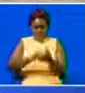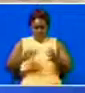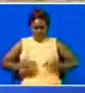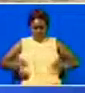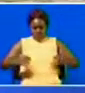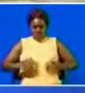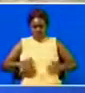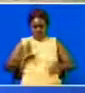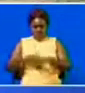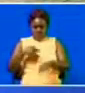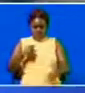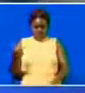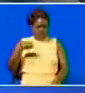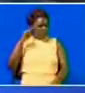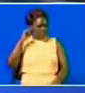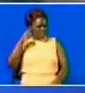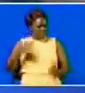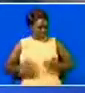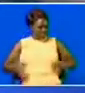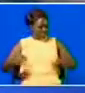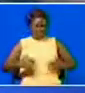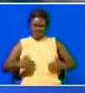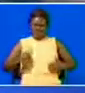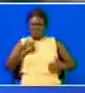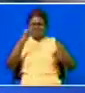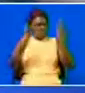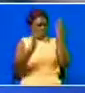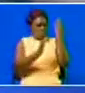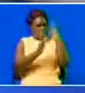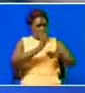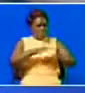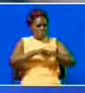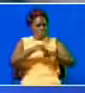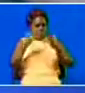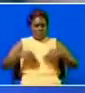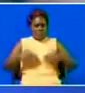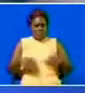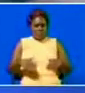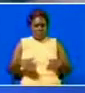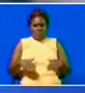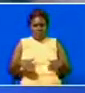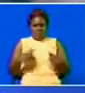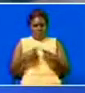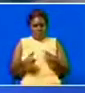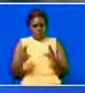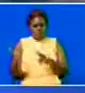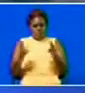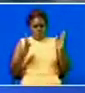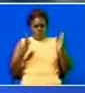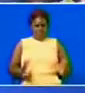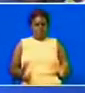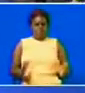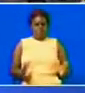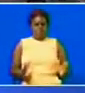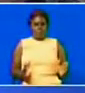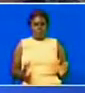refugees. Nilikuja hapa nilifikiria pengine hao watu sio watu wazuri wenye tunaweza kaa nao. Kumbe ni binadamu kama wenzangu